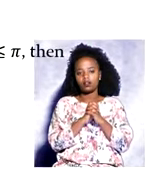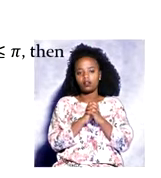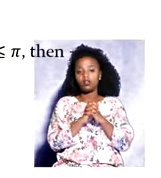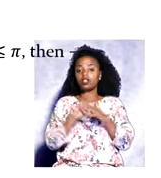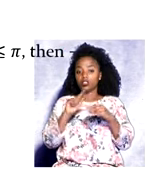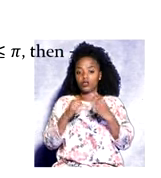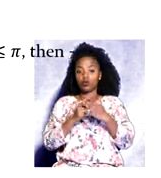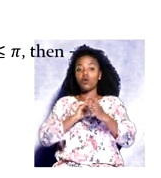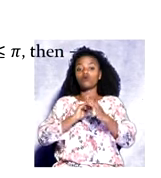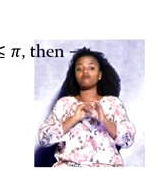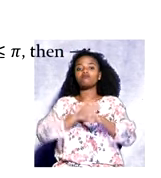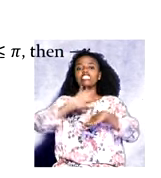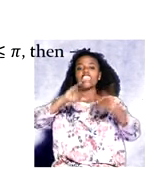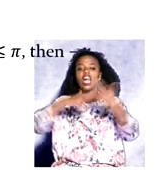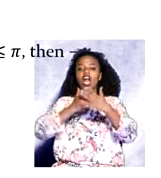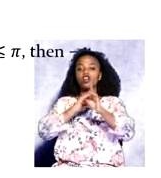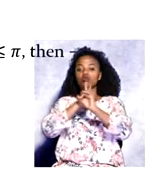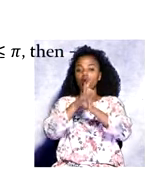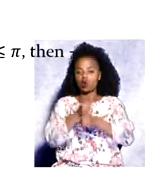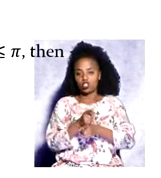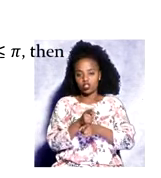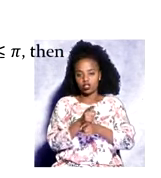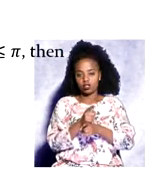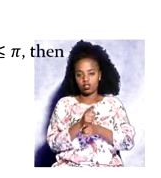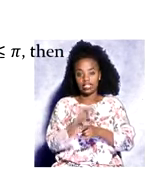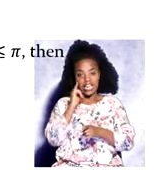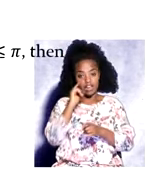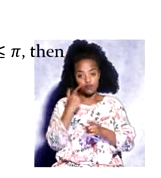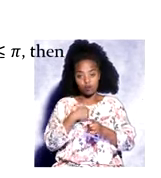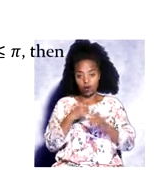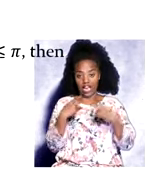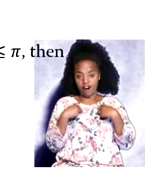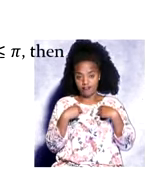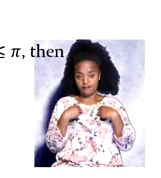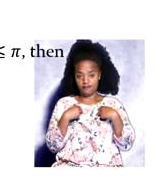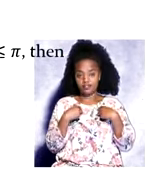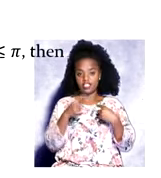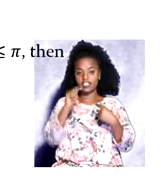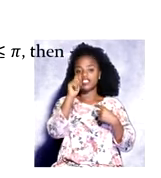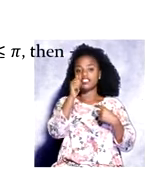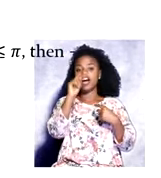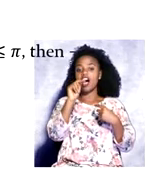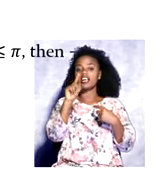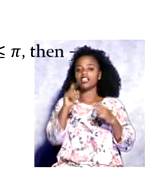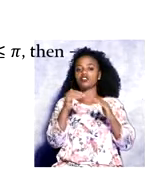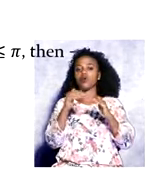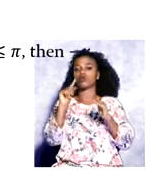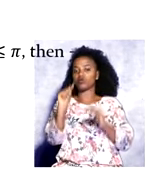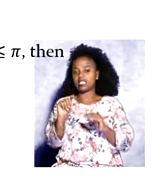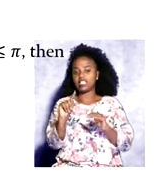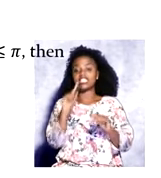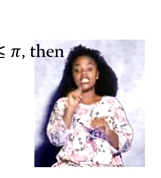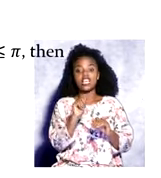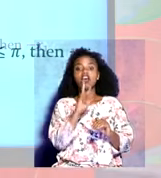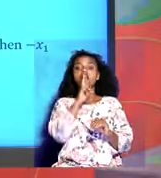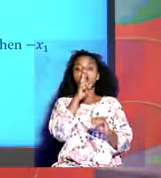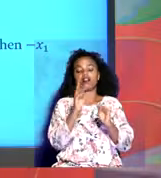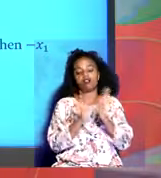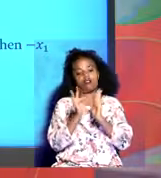So general solutions, look, if we have tan x equals to t, where t is any real